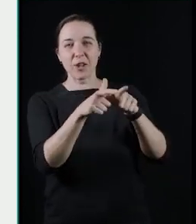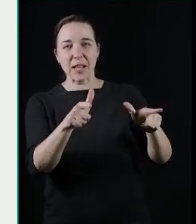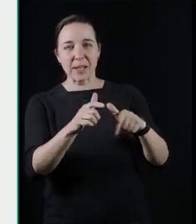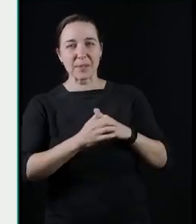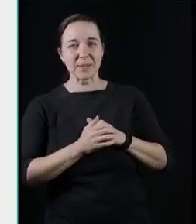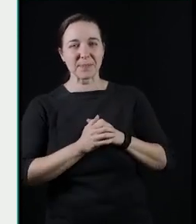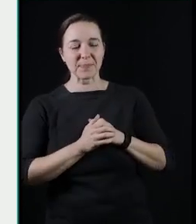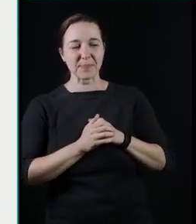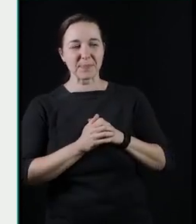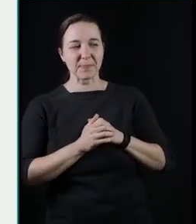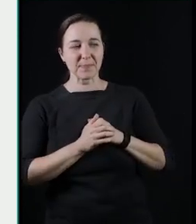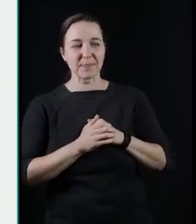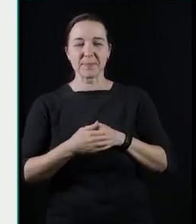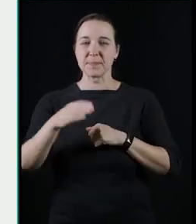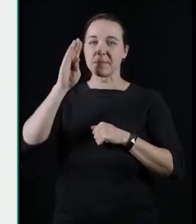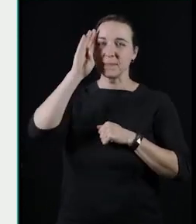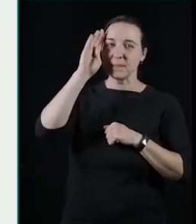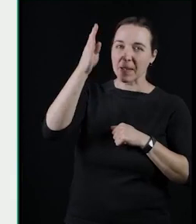Hello, Minasai.